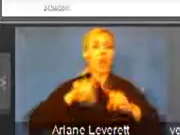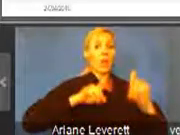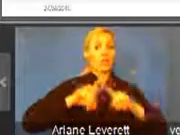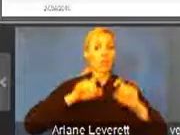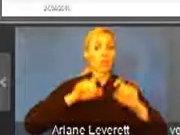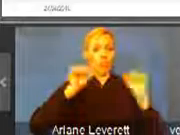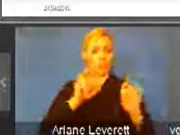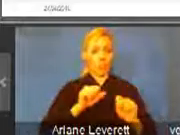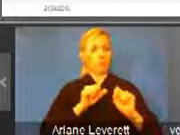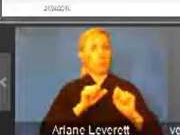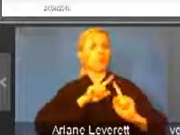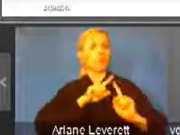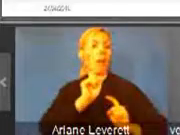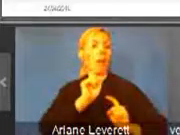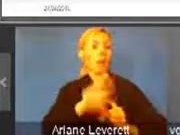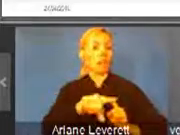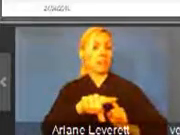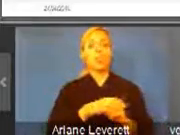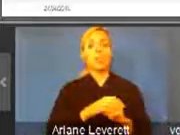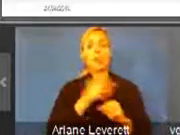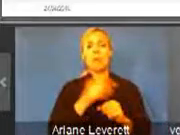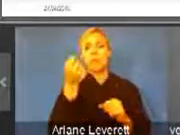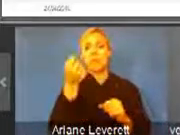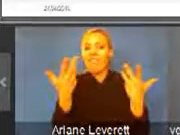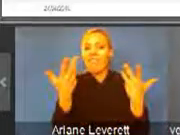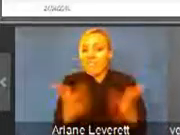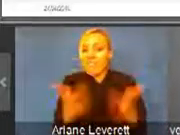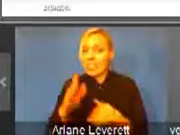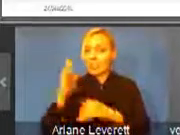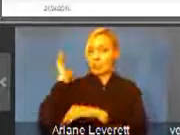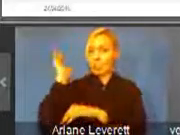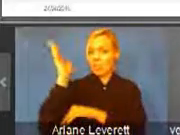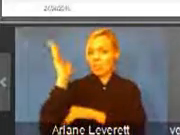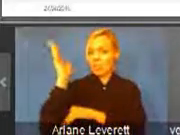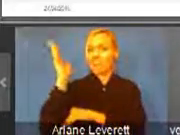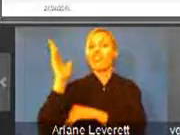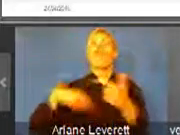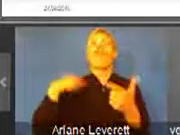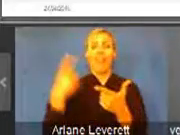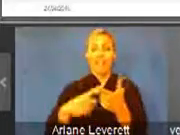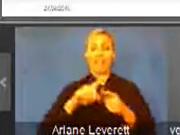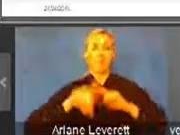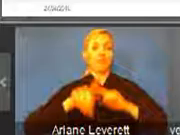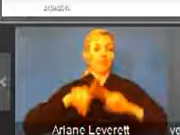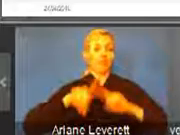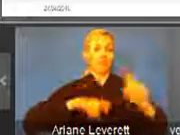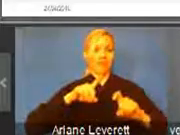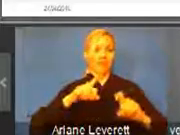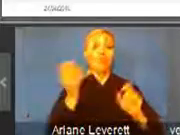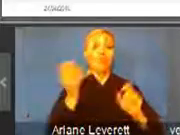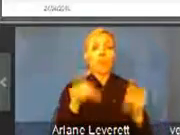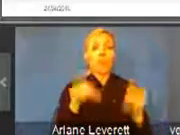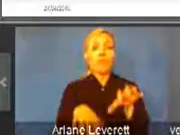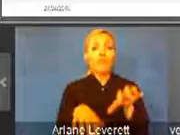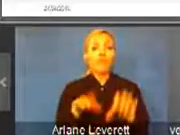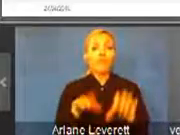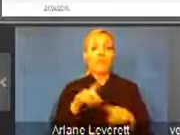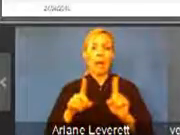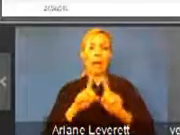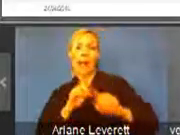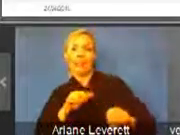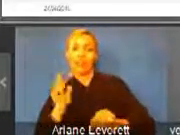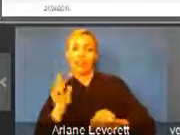made after the presentation is finished, because we won't be able to answer it before. You can choose if you write to the